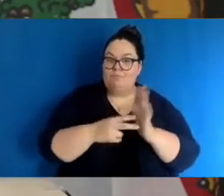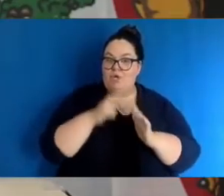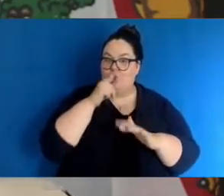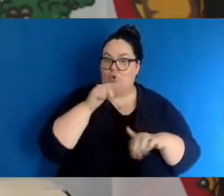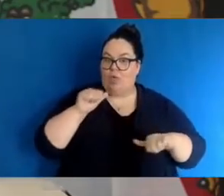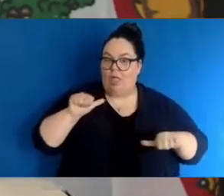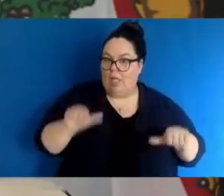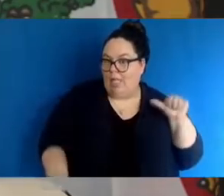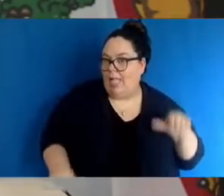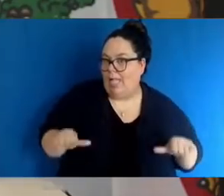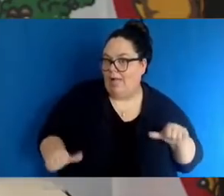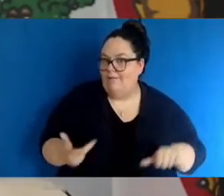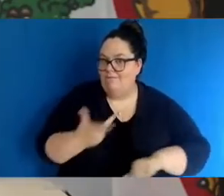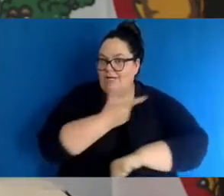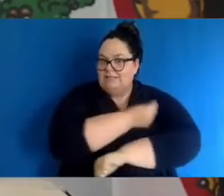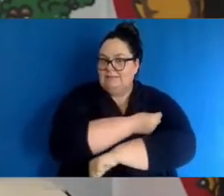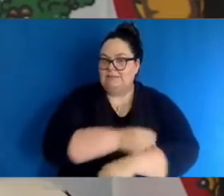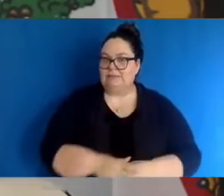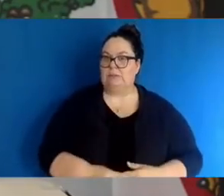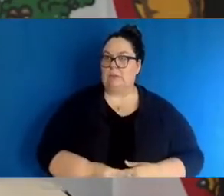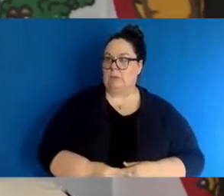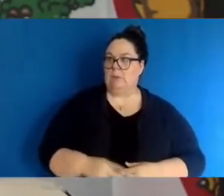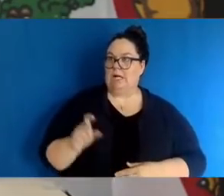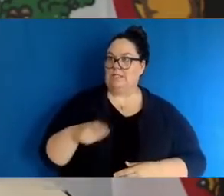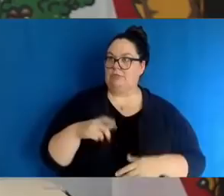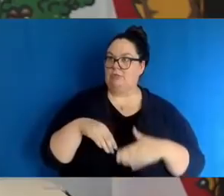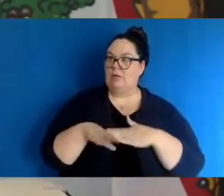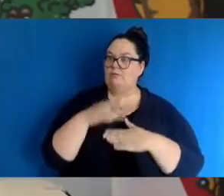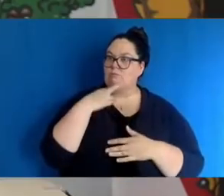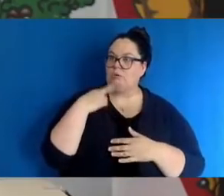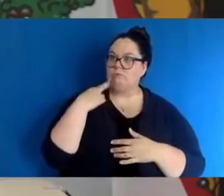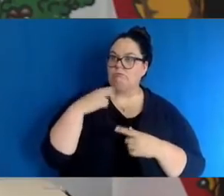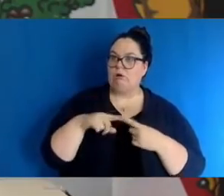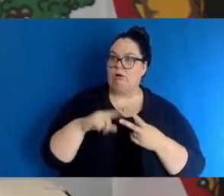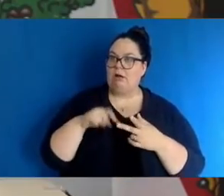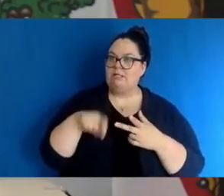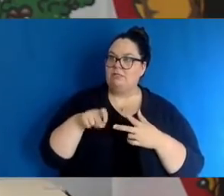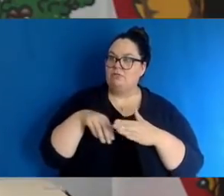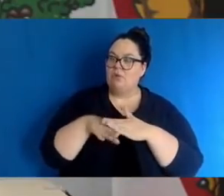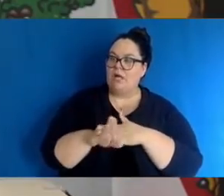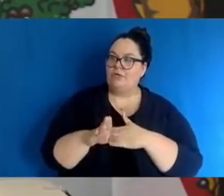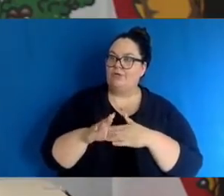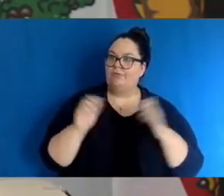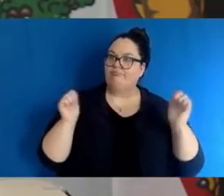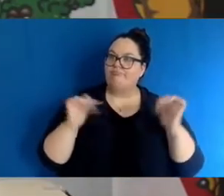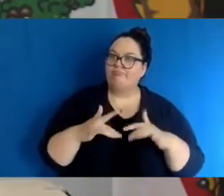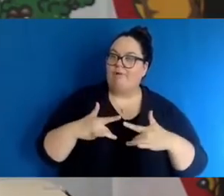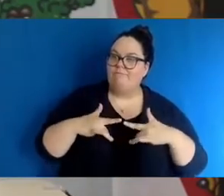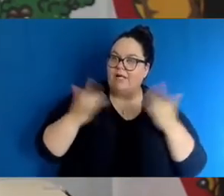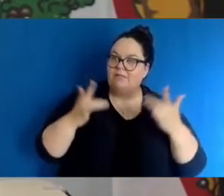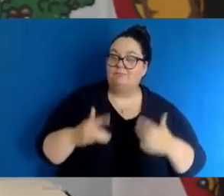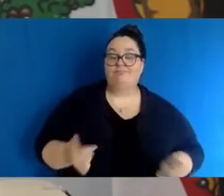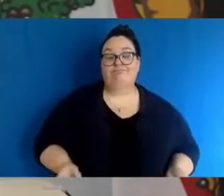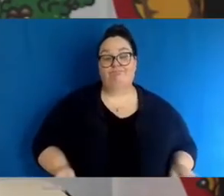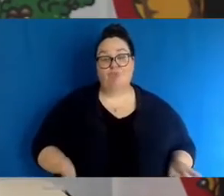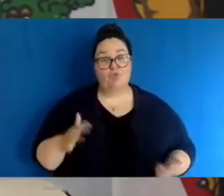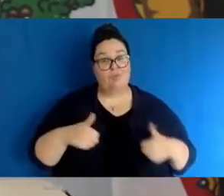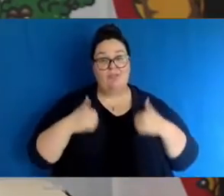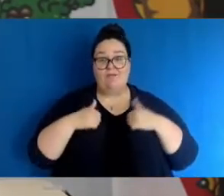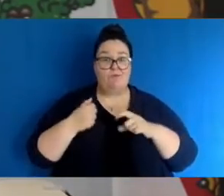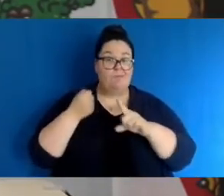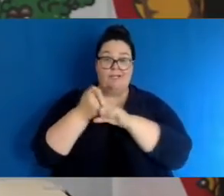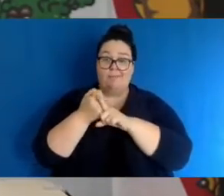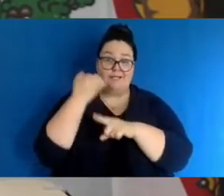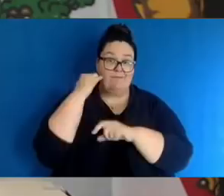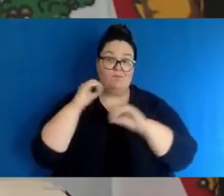for one reason or the other to get a vaccine, I think your everyday life is going to be impacted if you don't have one. And we'll